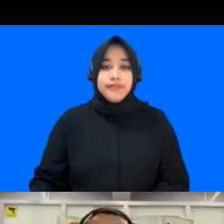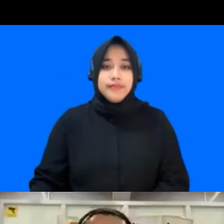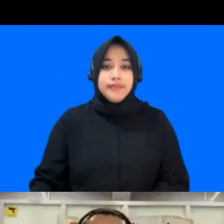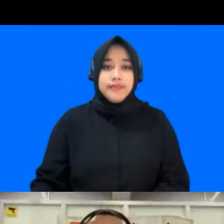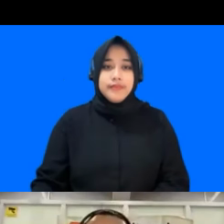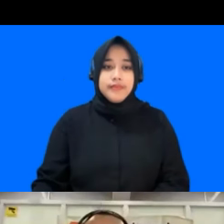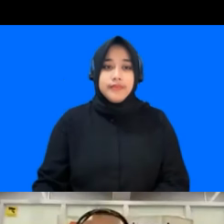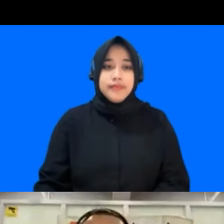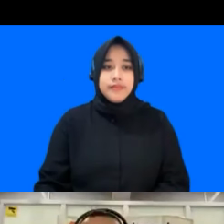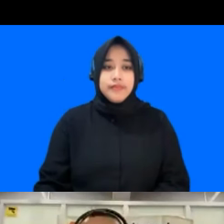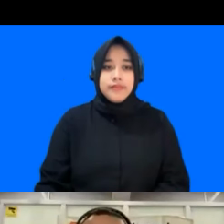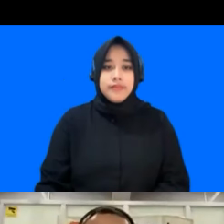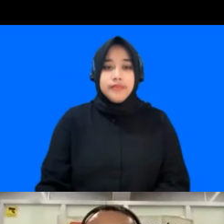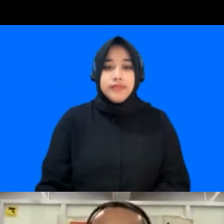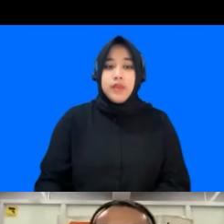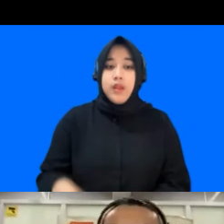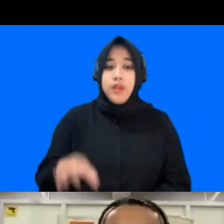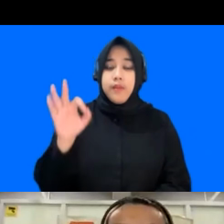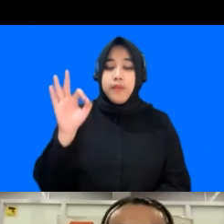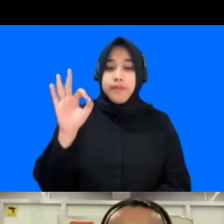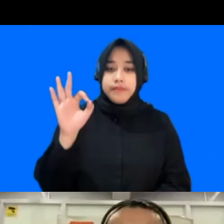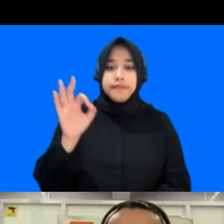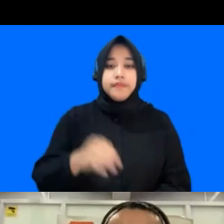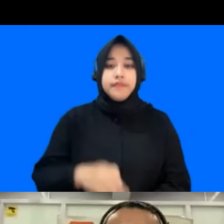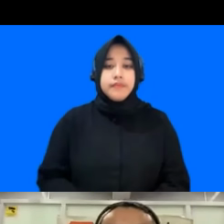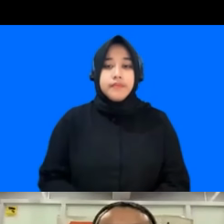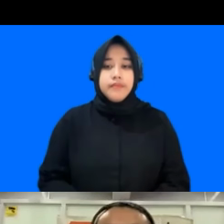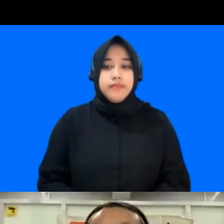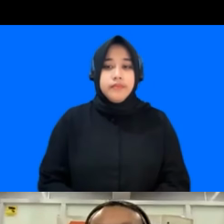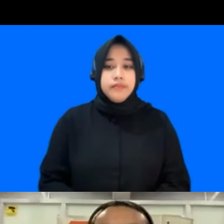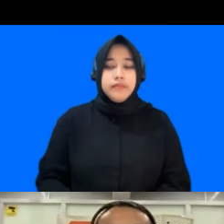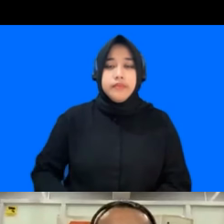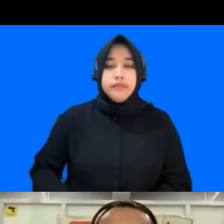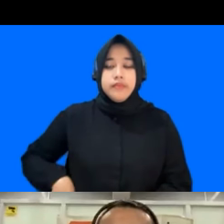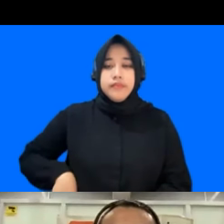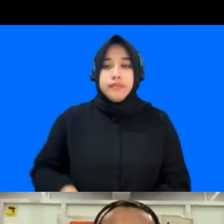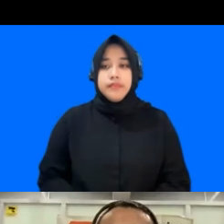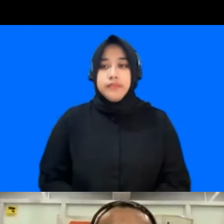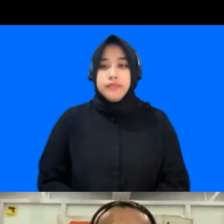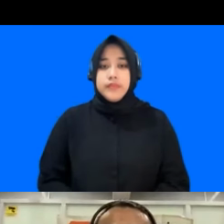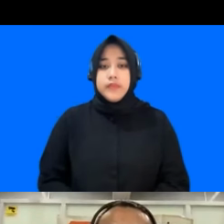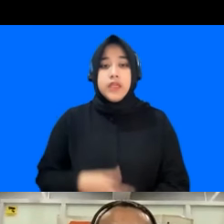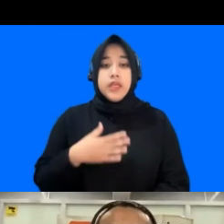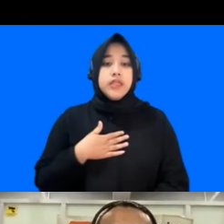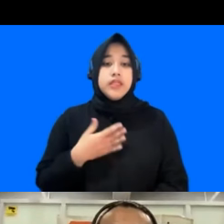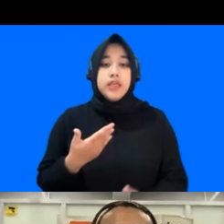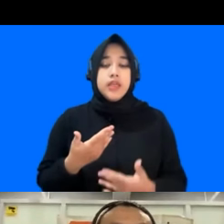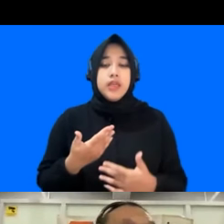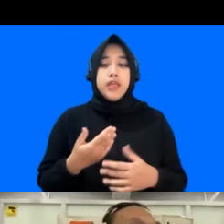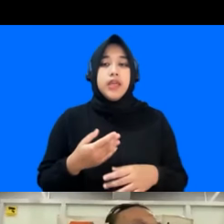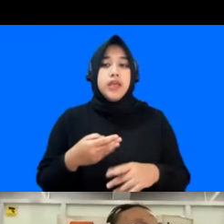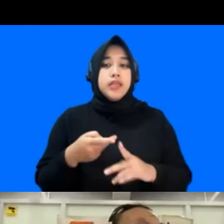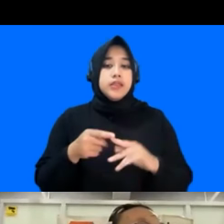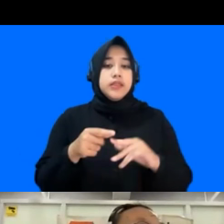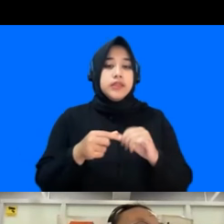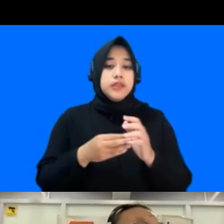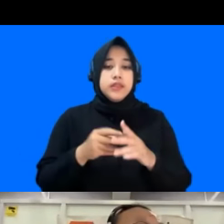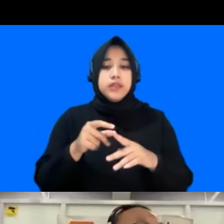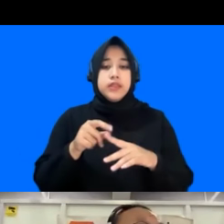Okay, right. So I'm back from Engineering Good based in Singapore. Really our goal is